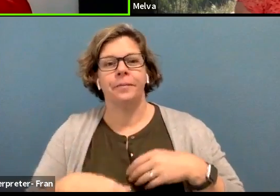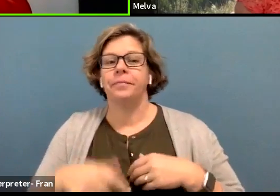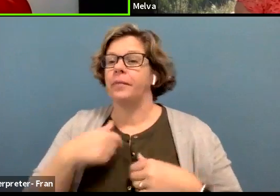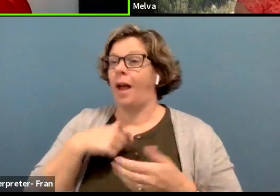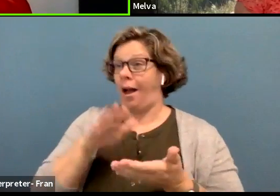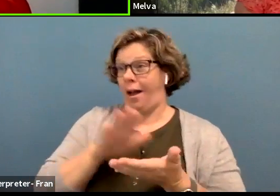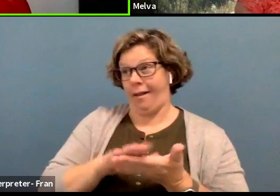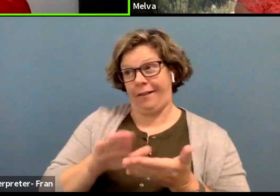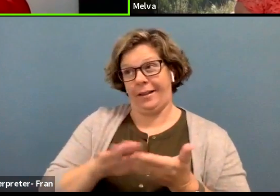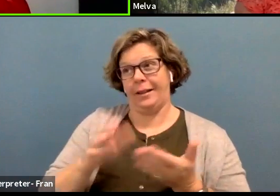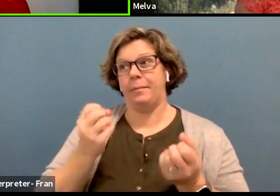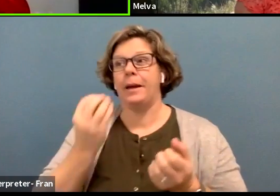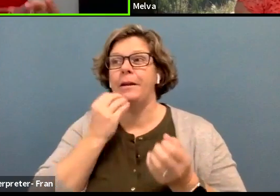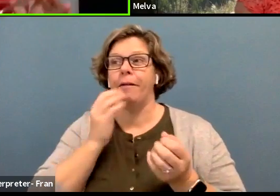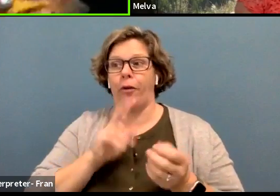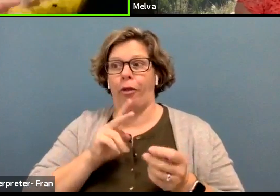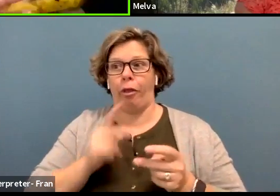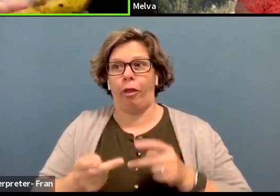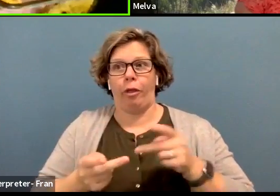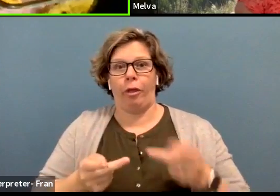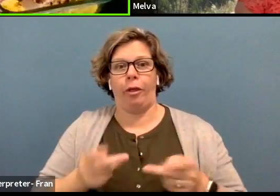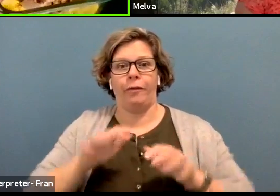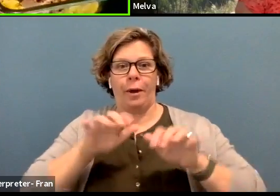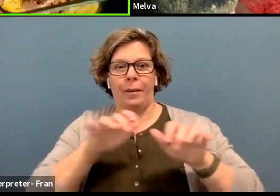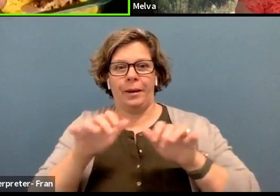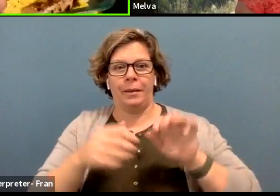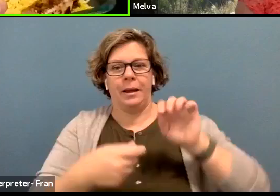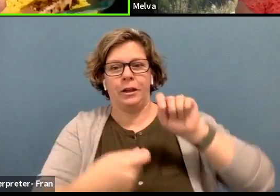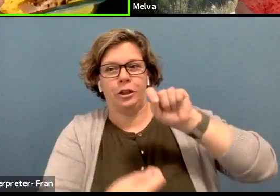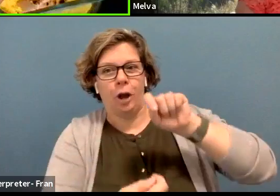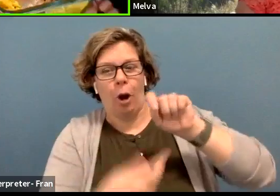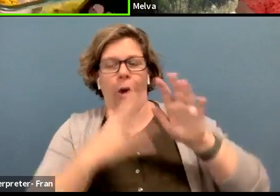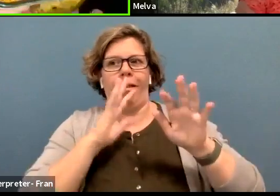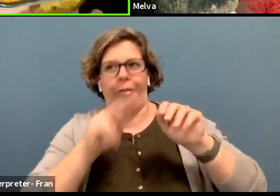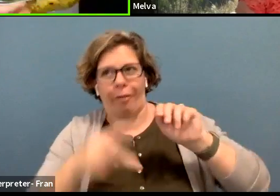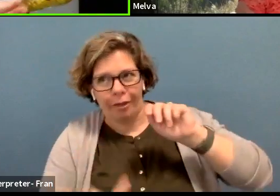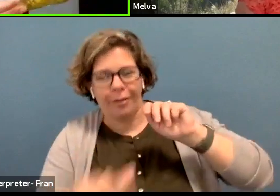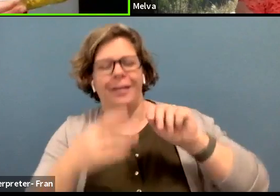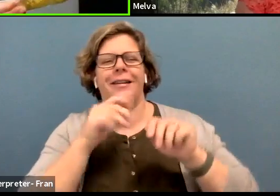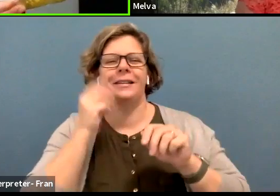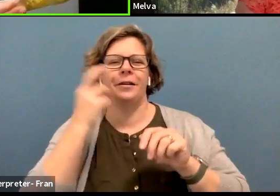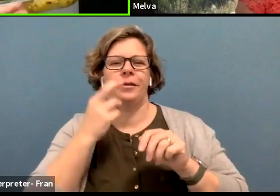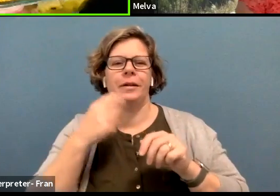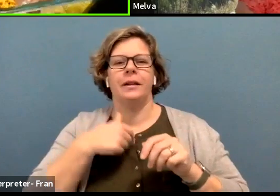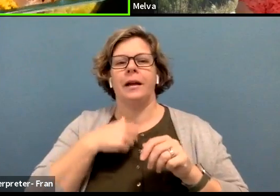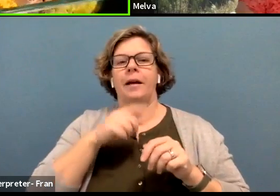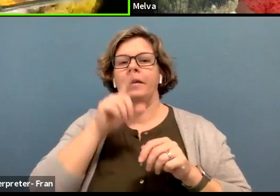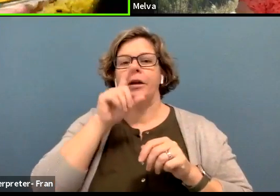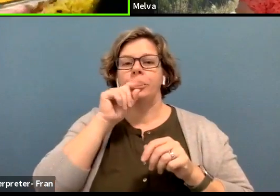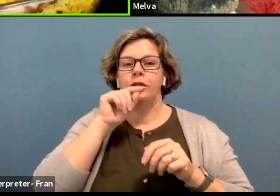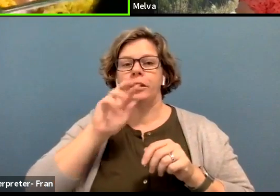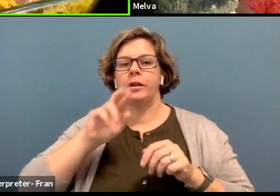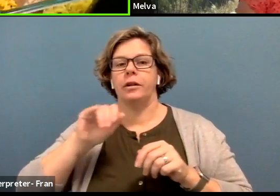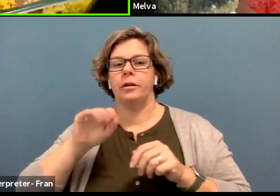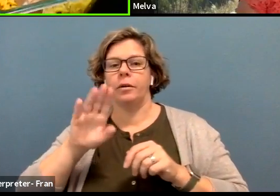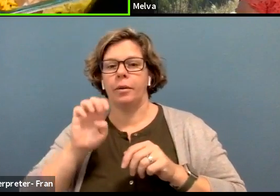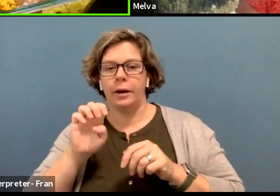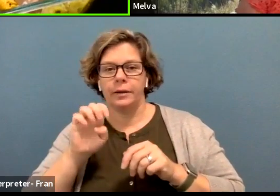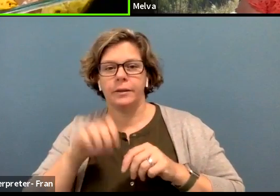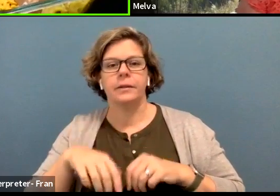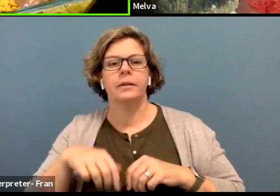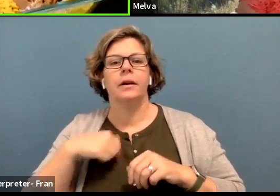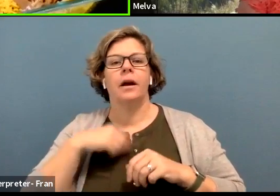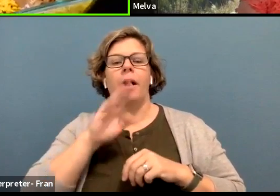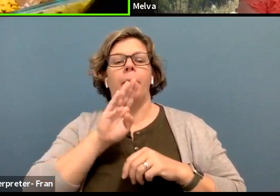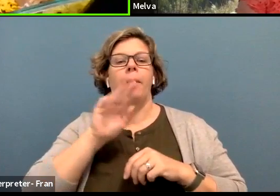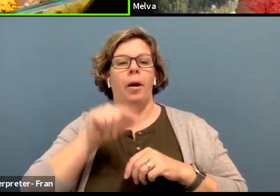many of food crumbs out of my keyboard from doing this, but I am having chicken and rice, Melva. So I barbecued some